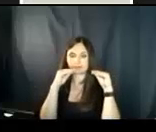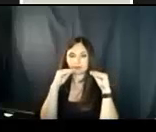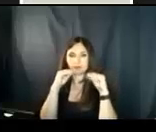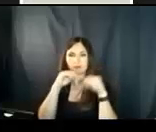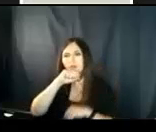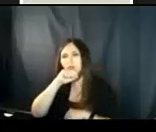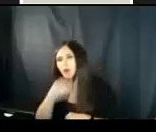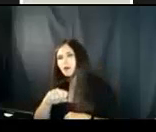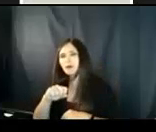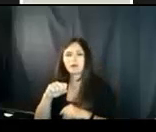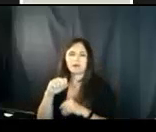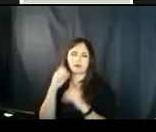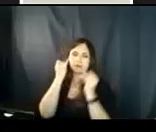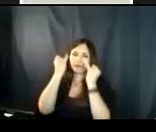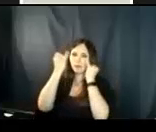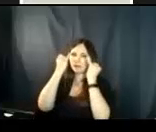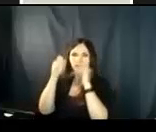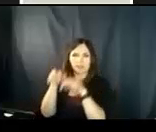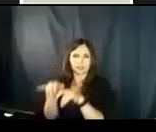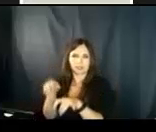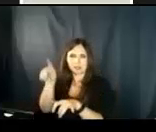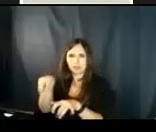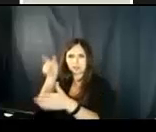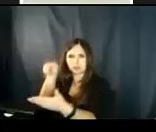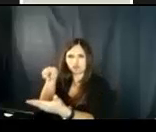are adding.